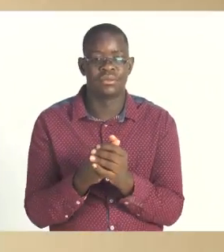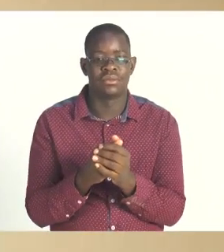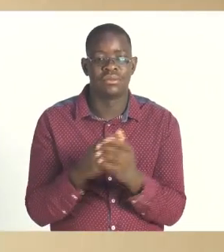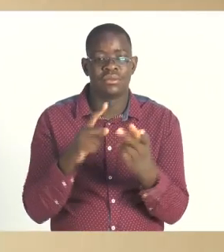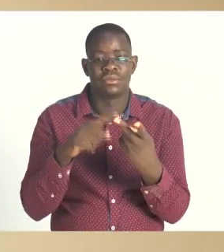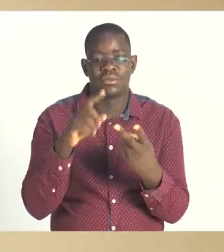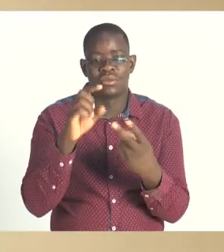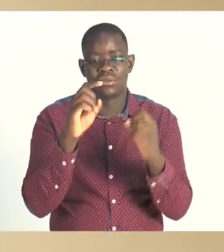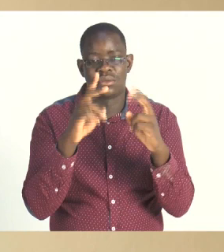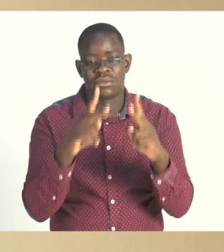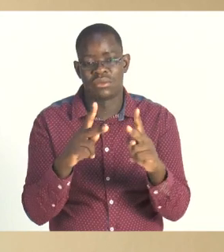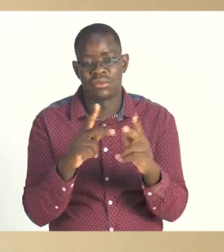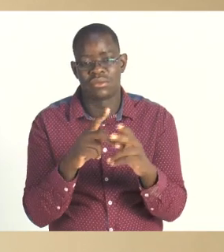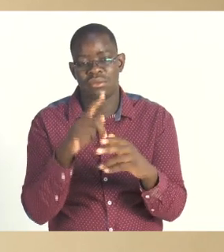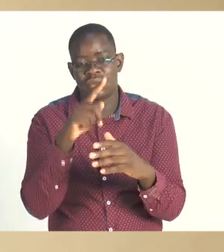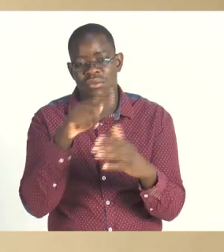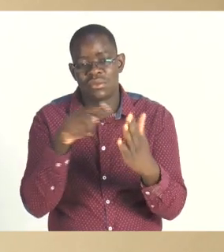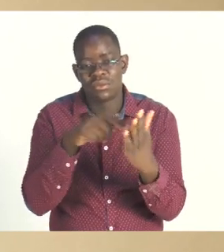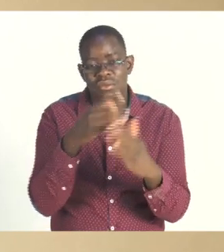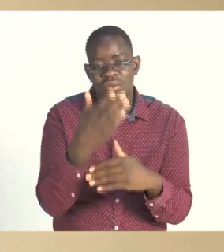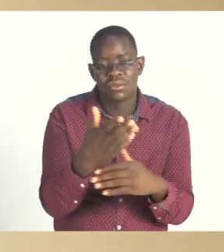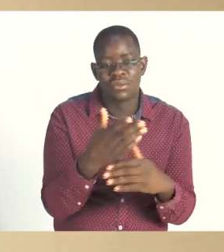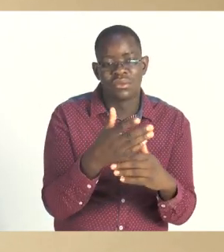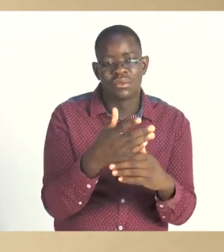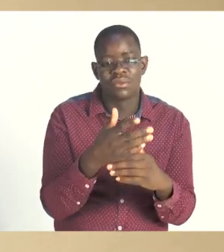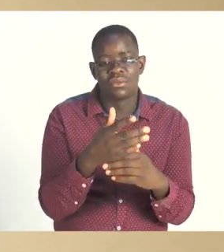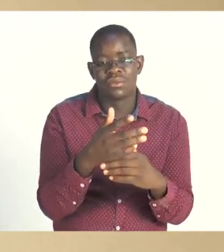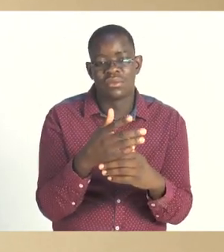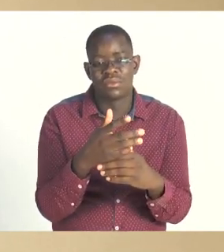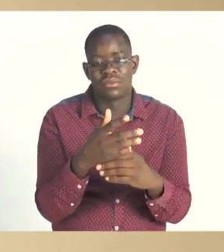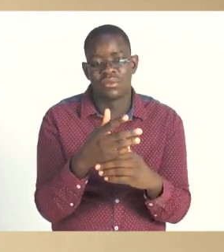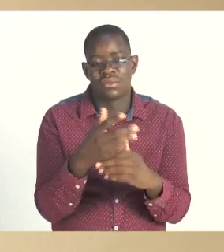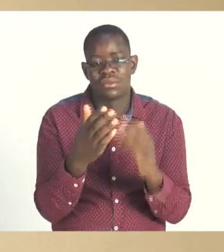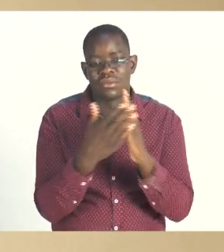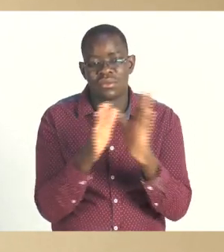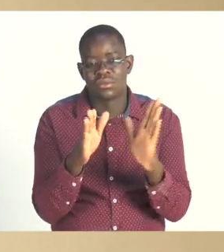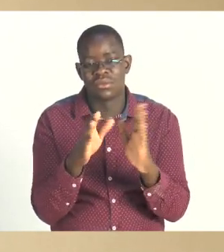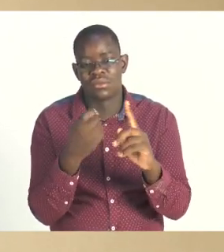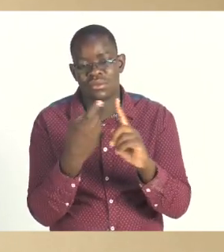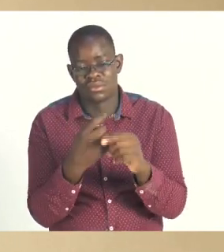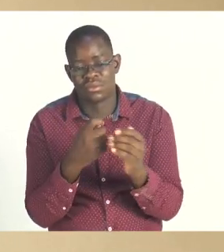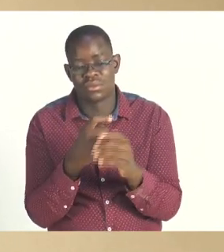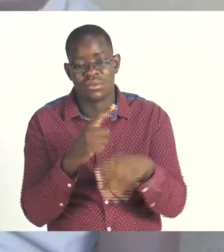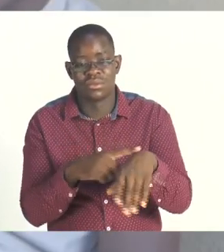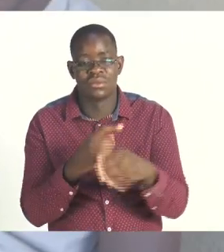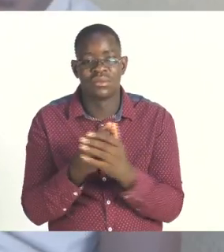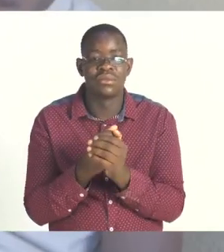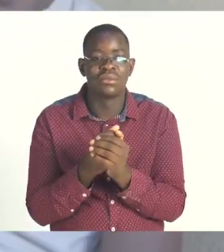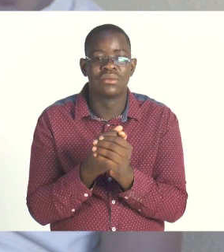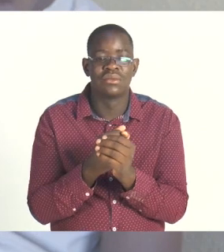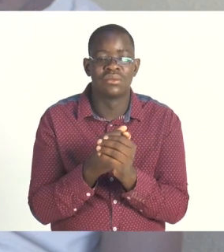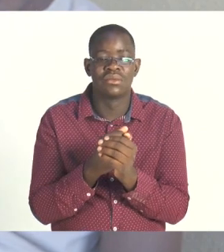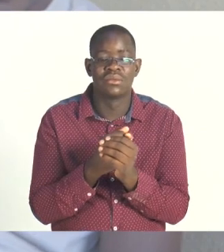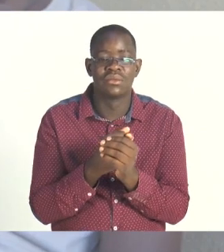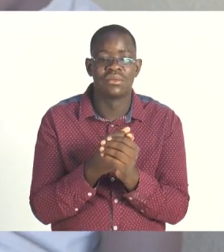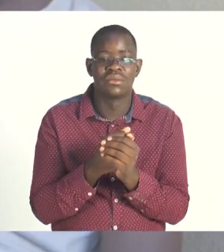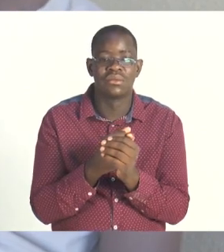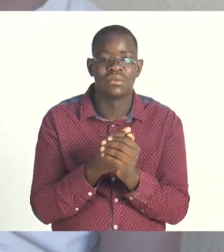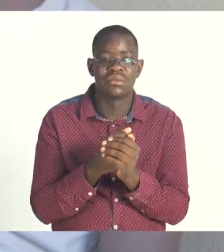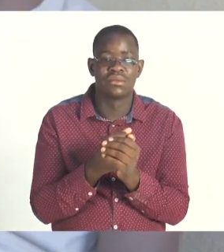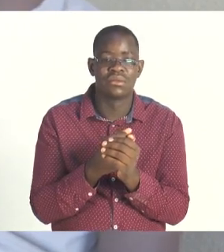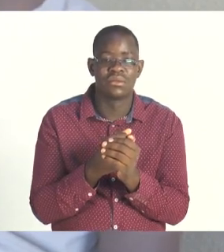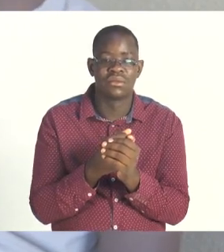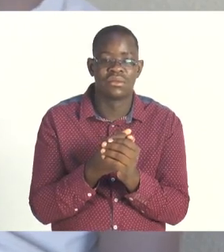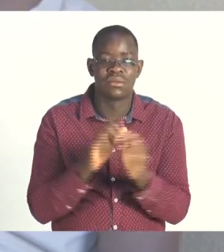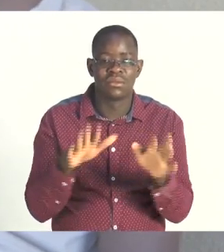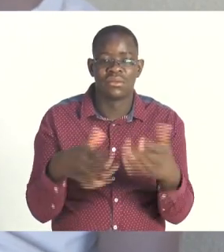Right. And that's our mistake. We were also nasty. We should have been open with you from the start. Okay, so